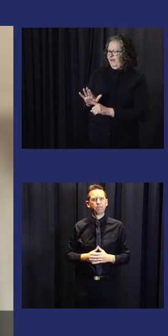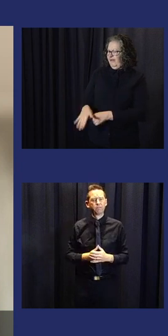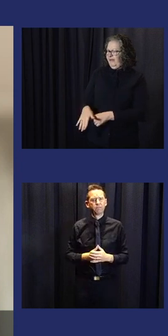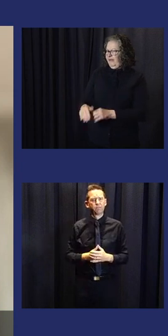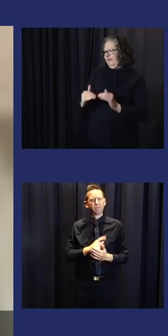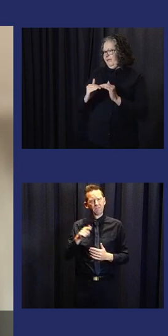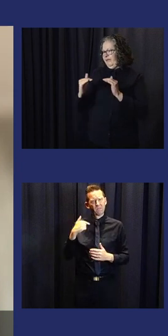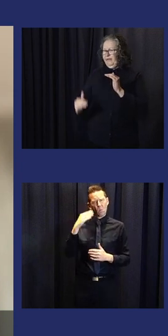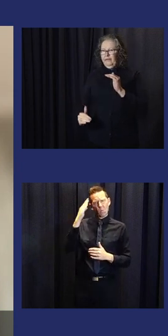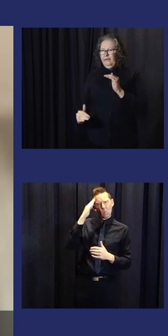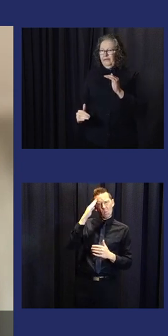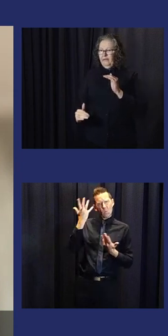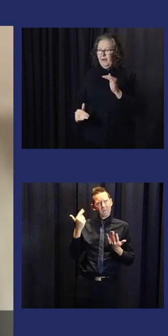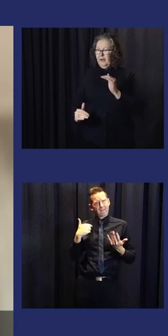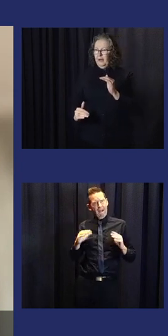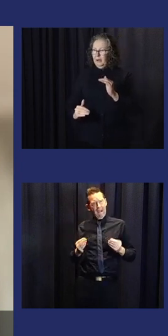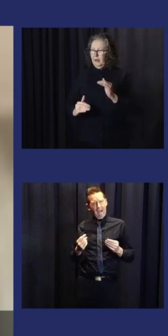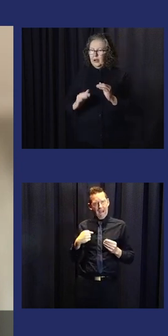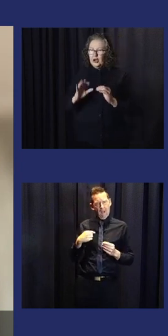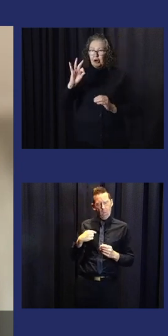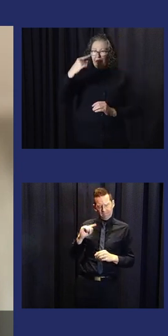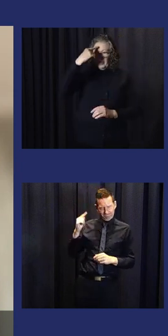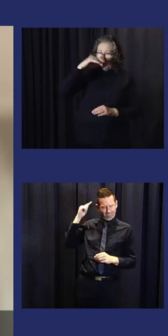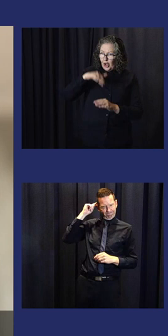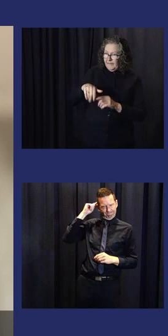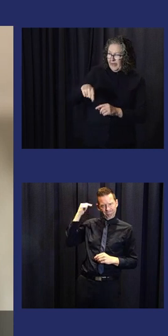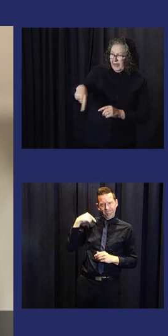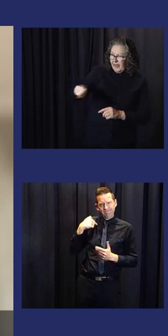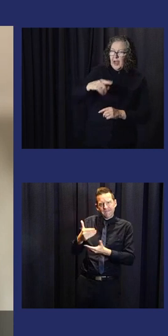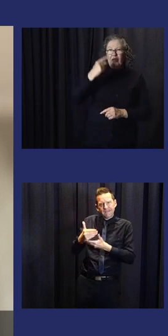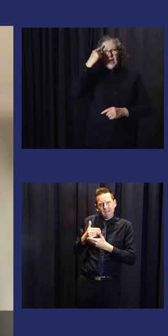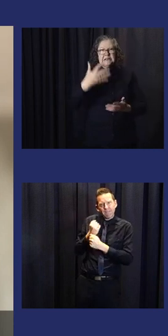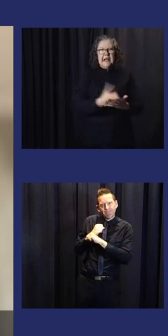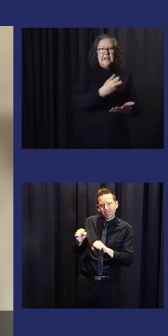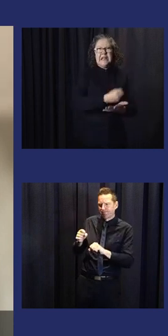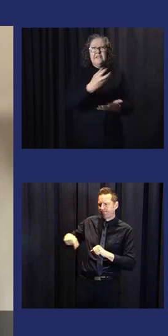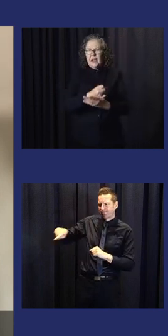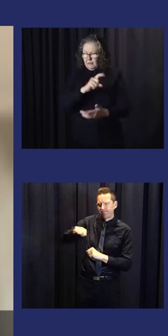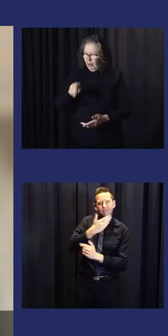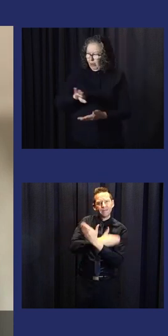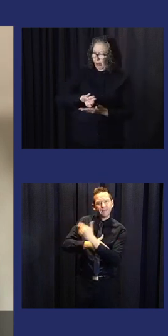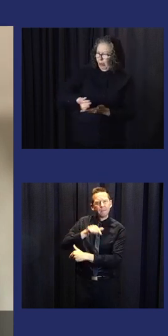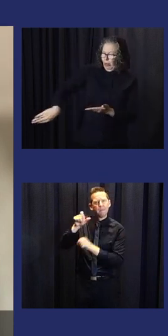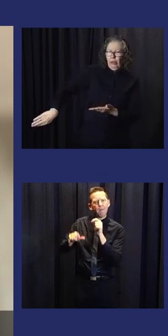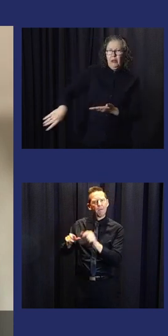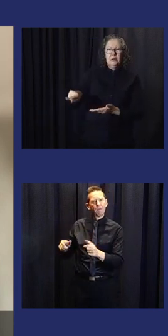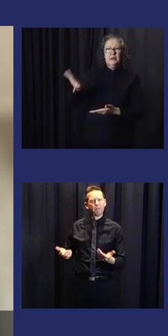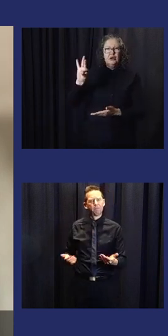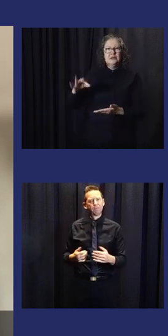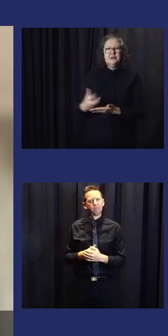understanding of how people can be kept safe, and so they aren't kept safe. And